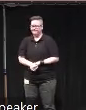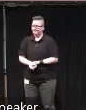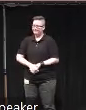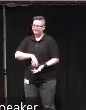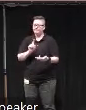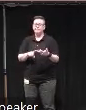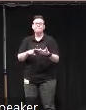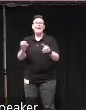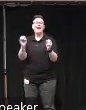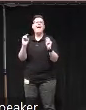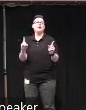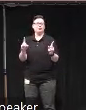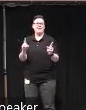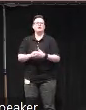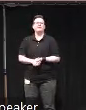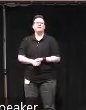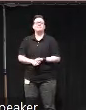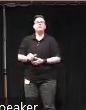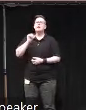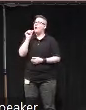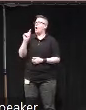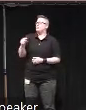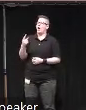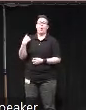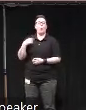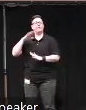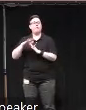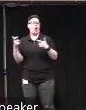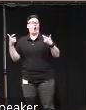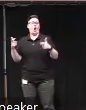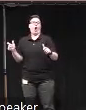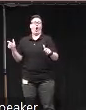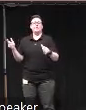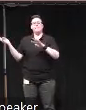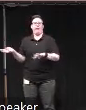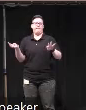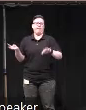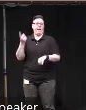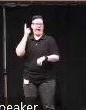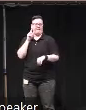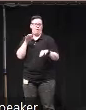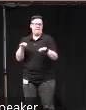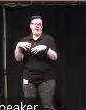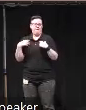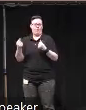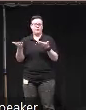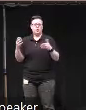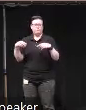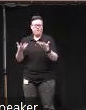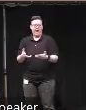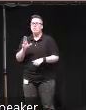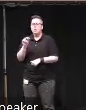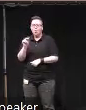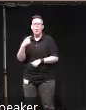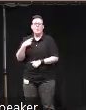our education, we want to go beyond being the largest pipeline of behavioral health service provider and